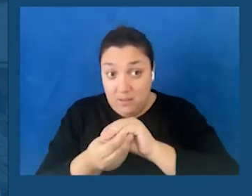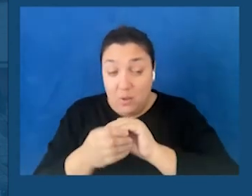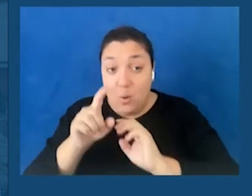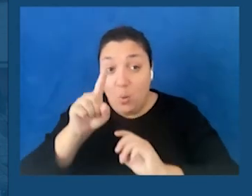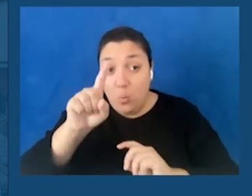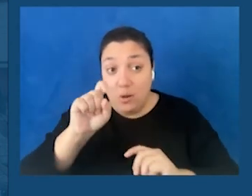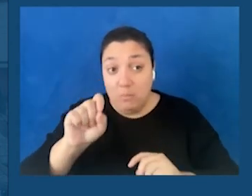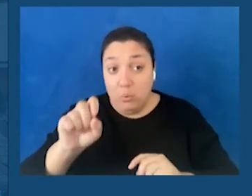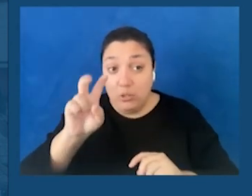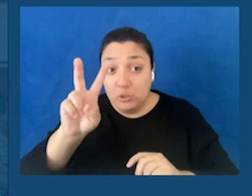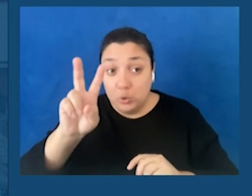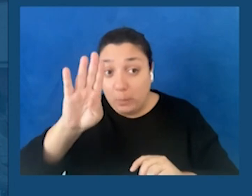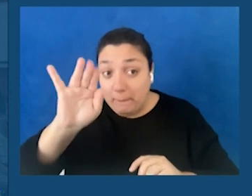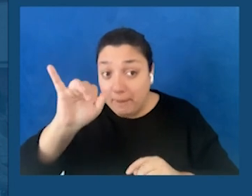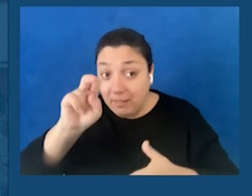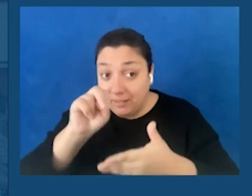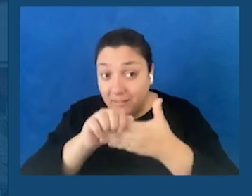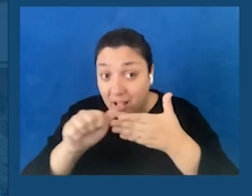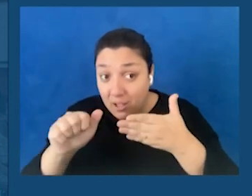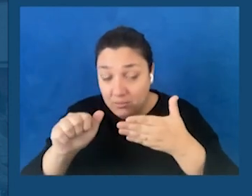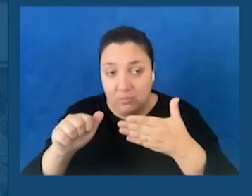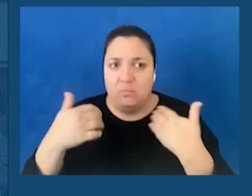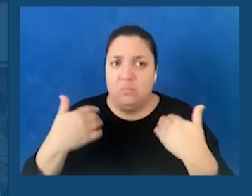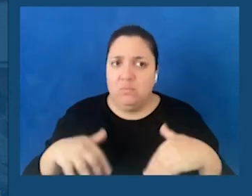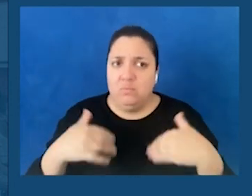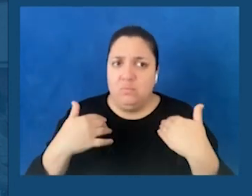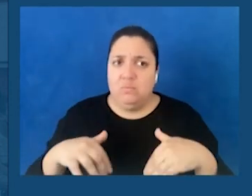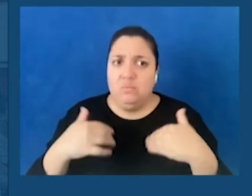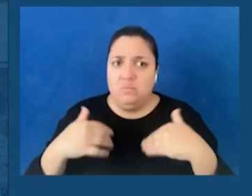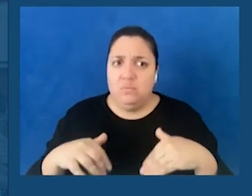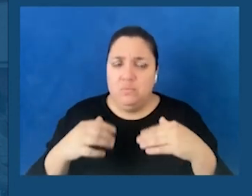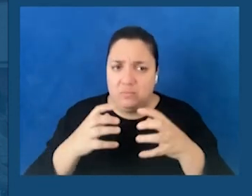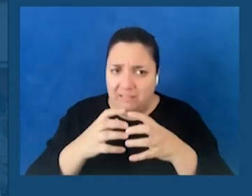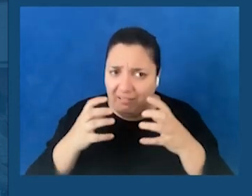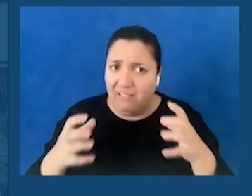$1.2 billion. That is significant. That is significant.